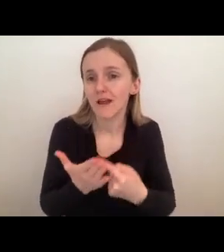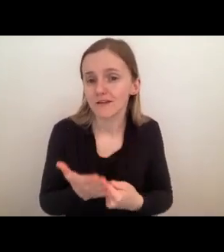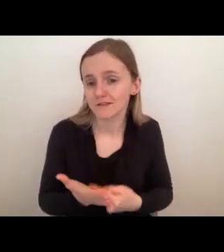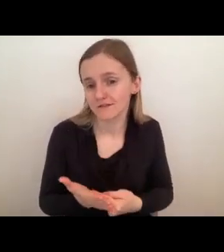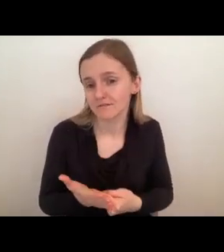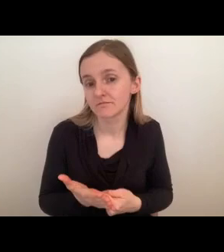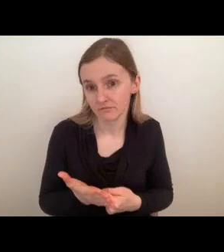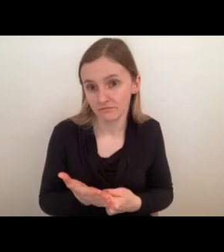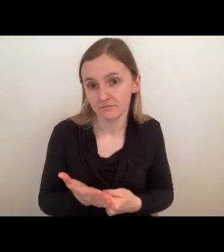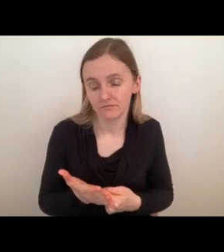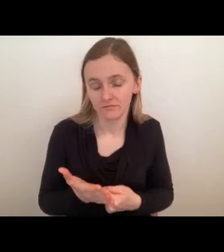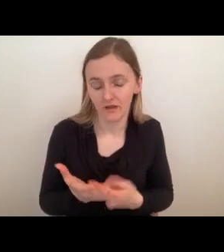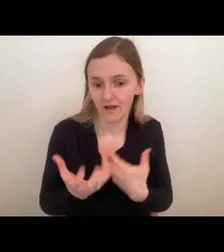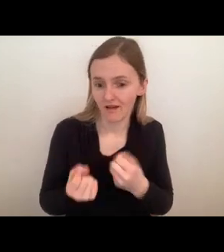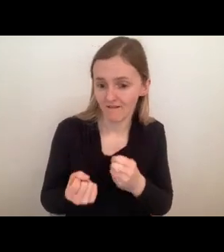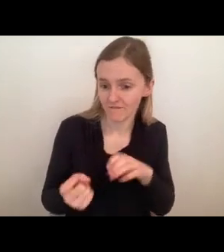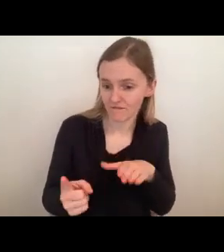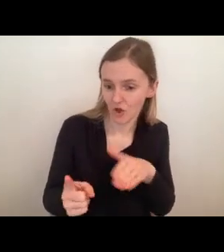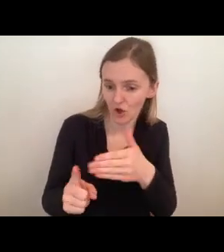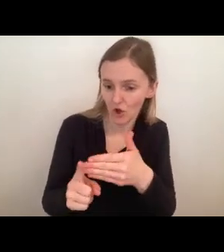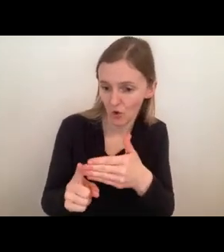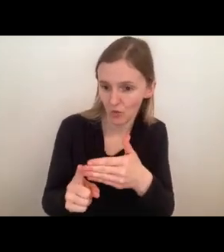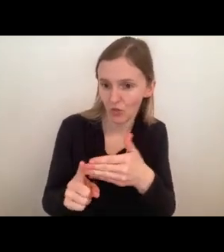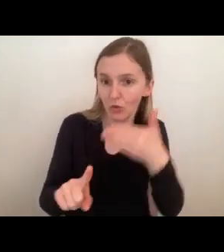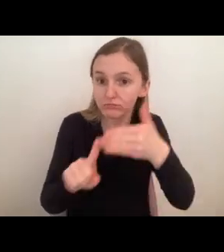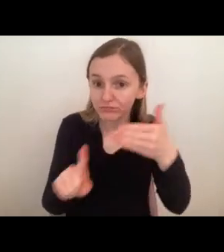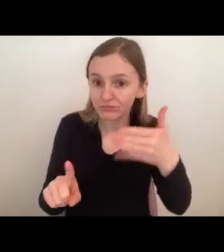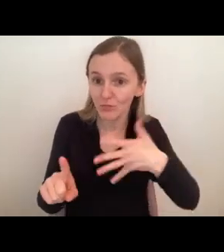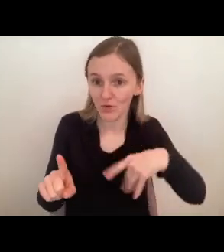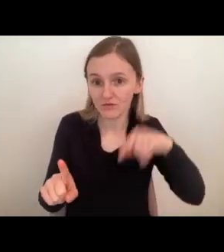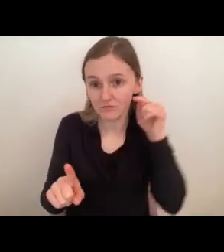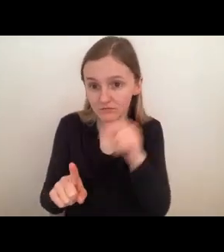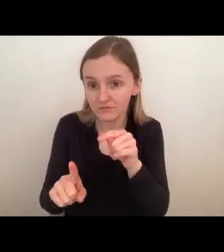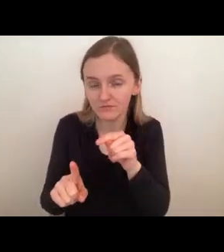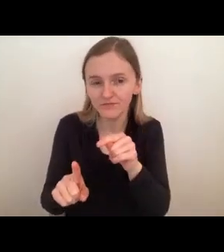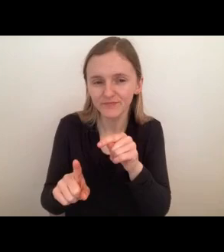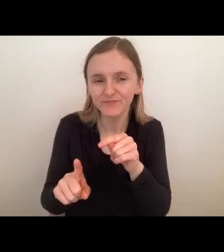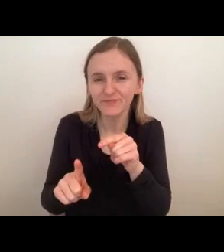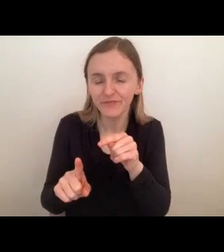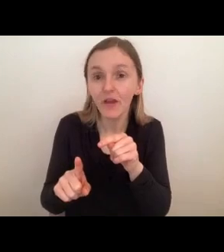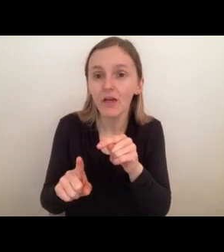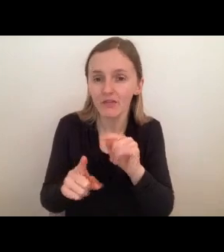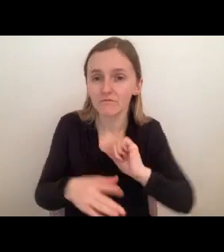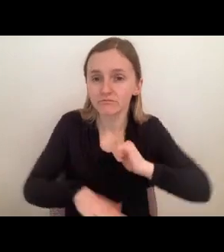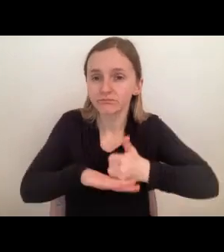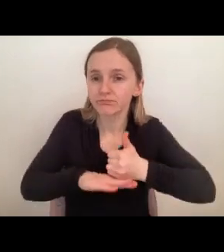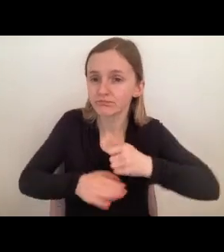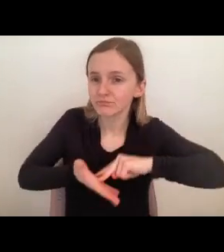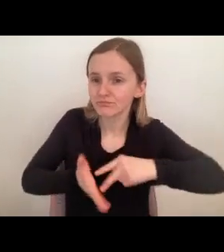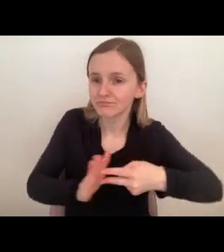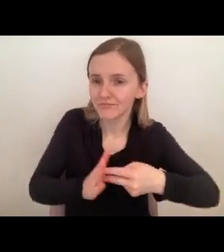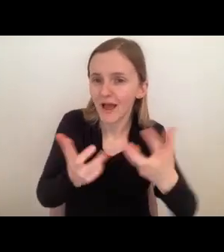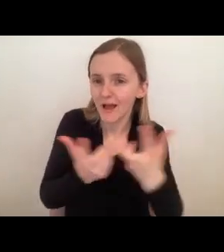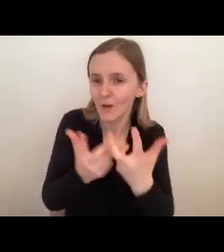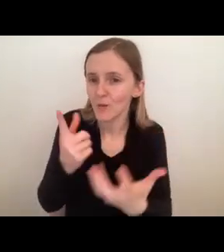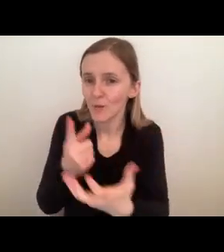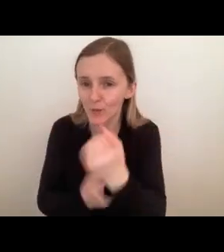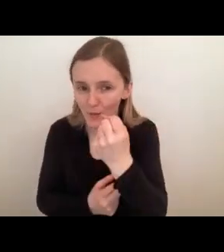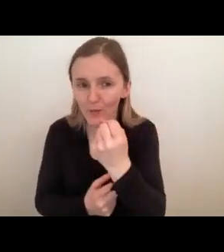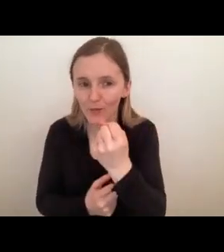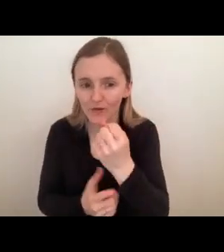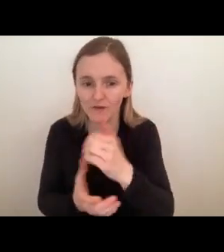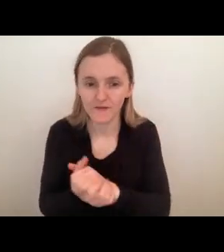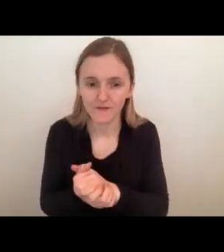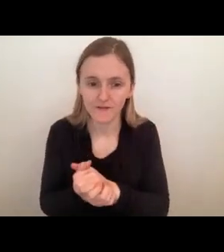set a goal, being able to identify a goal, and then being able to put a plan in place to be able to meet that.